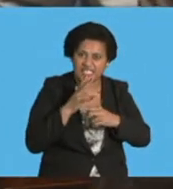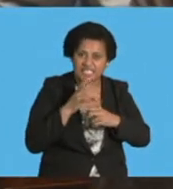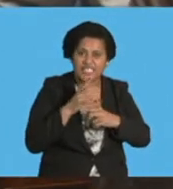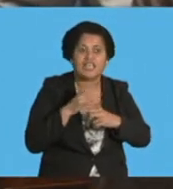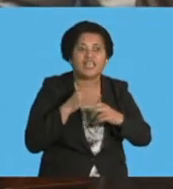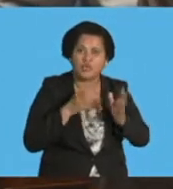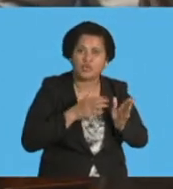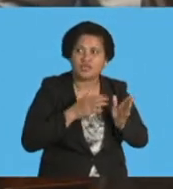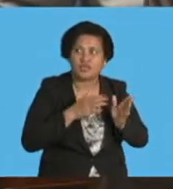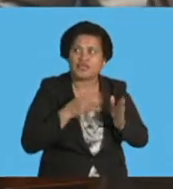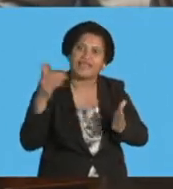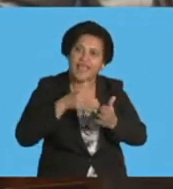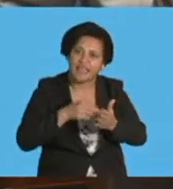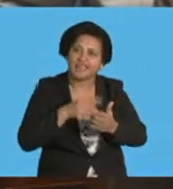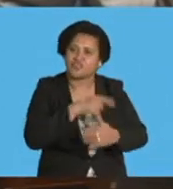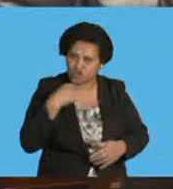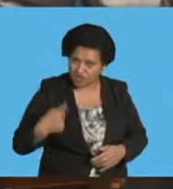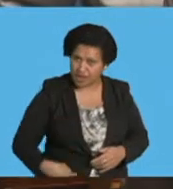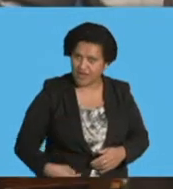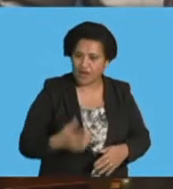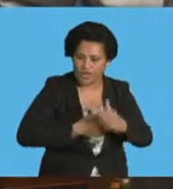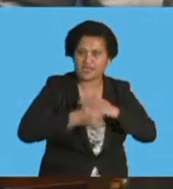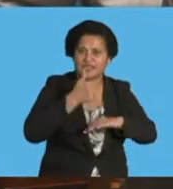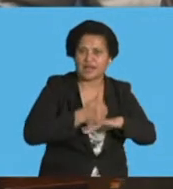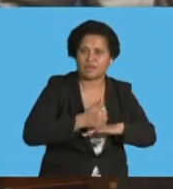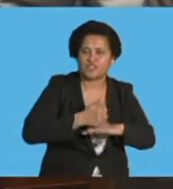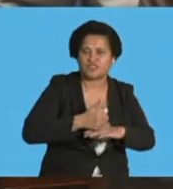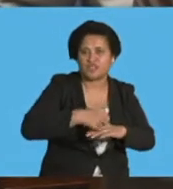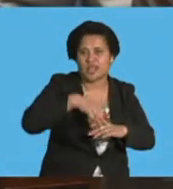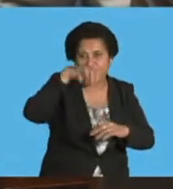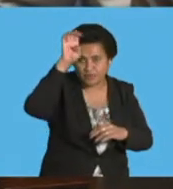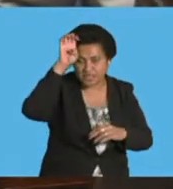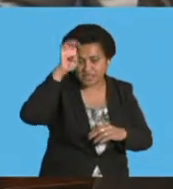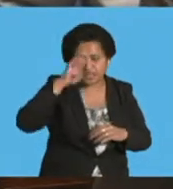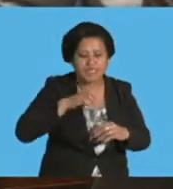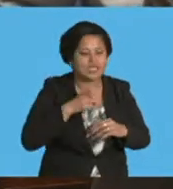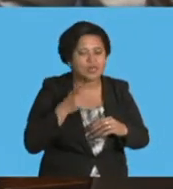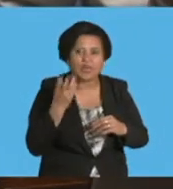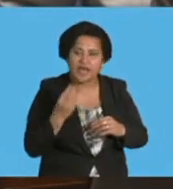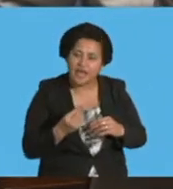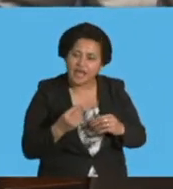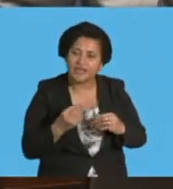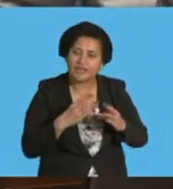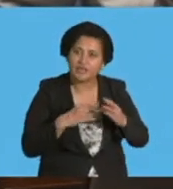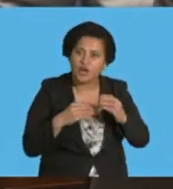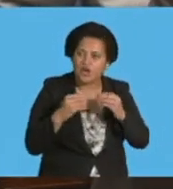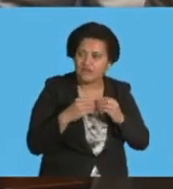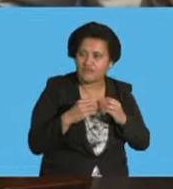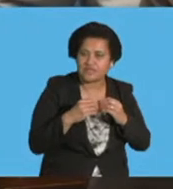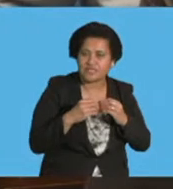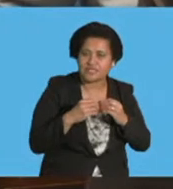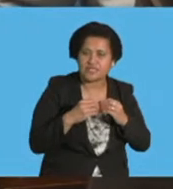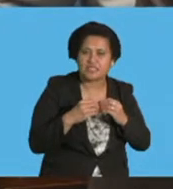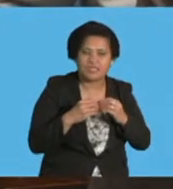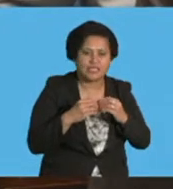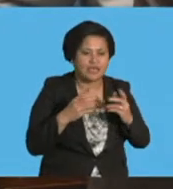China, and including the Consulate General Office, as it was evident of Fiji's